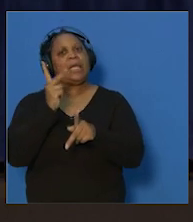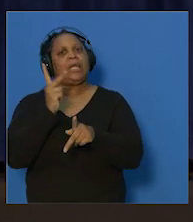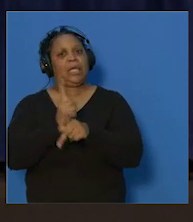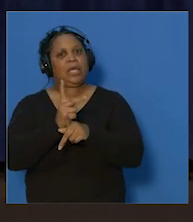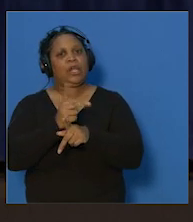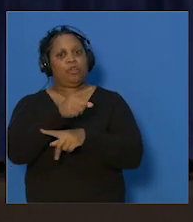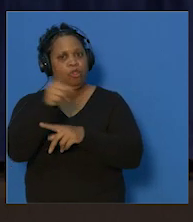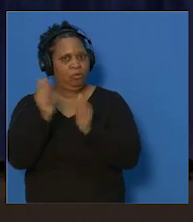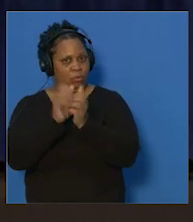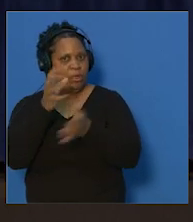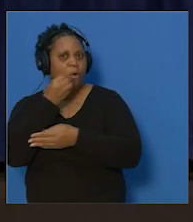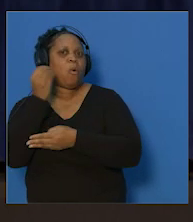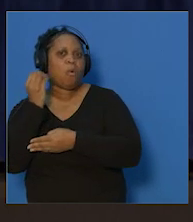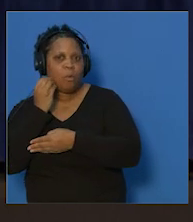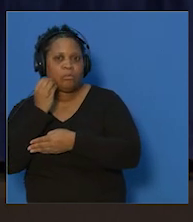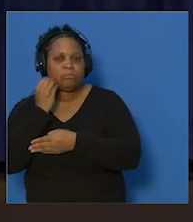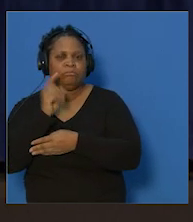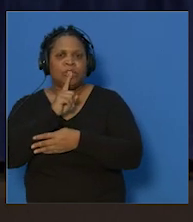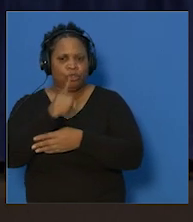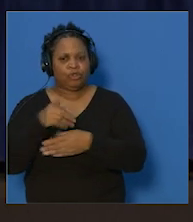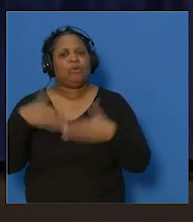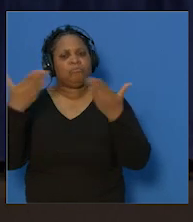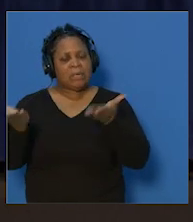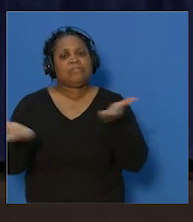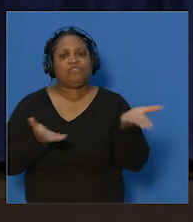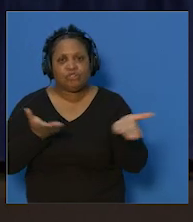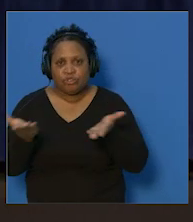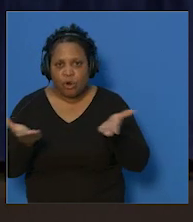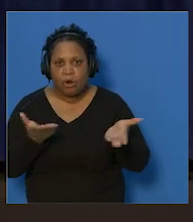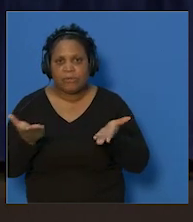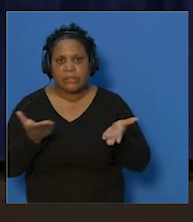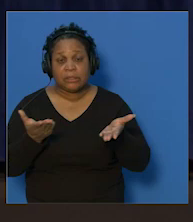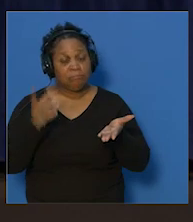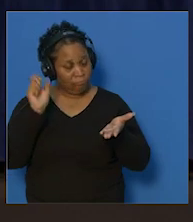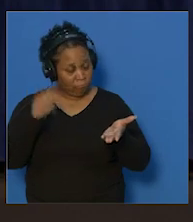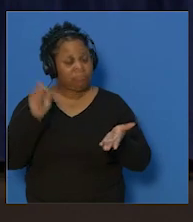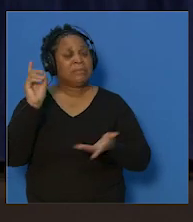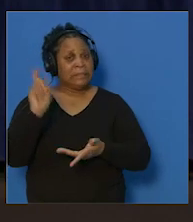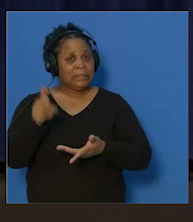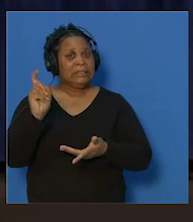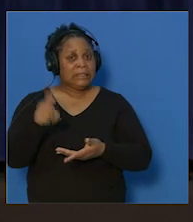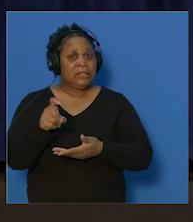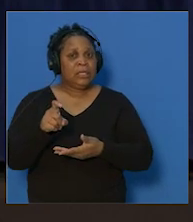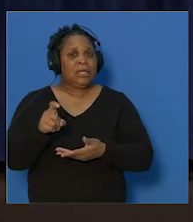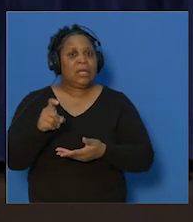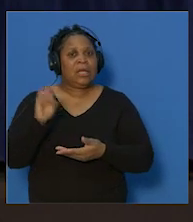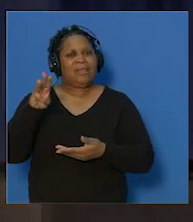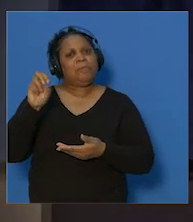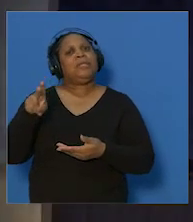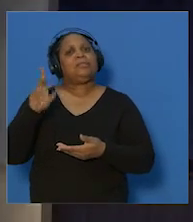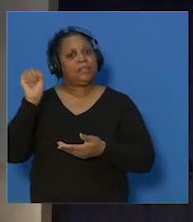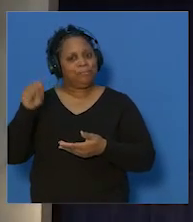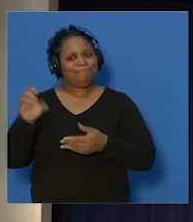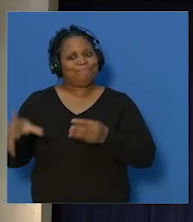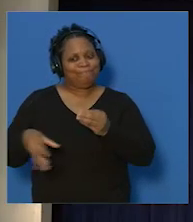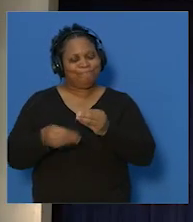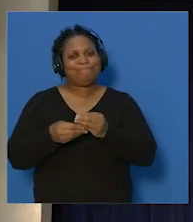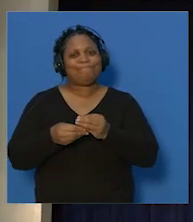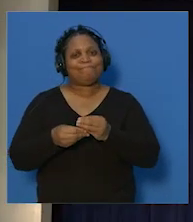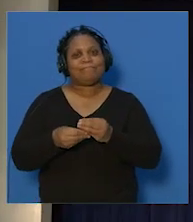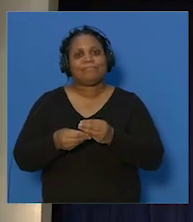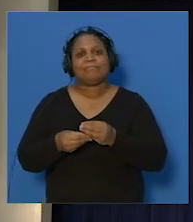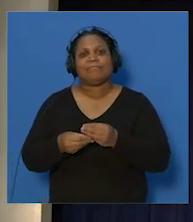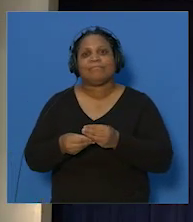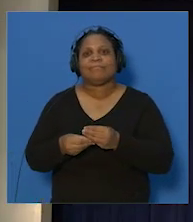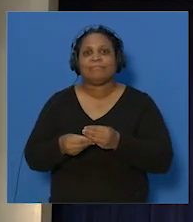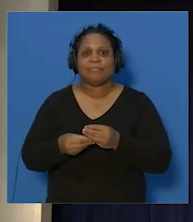homeless population, making sure that we are providing the services of which are needed in that case. But I'll let the minister follow up. I think, Aaron,